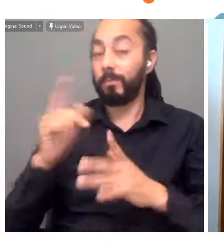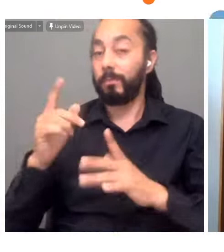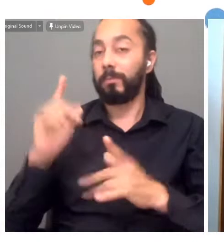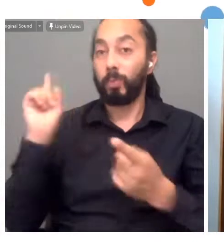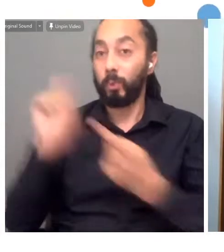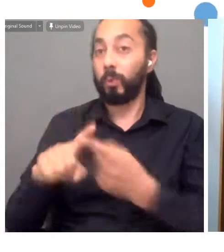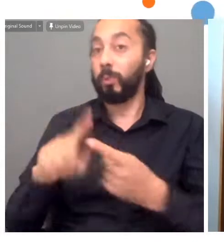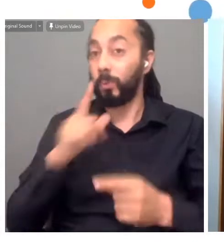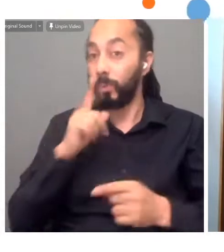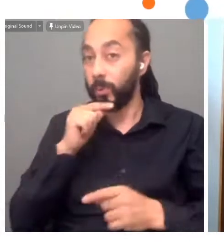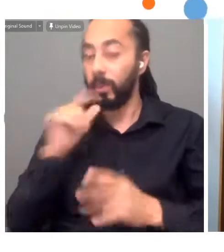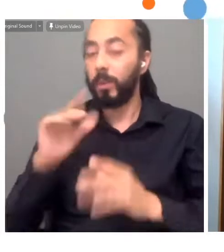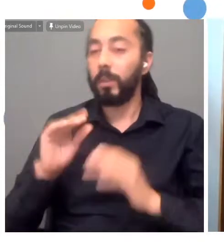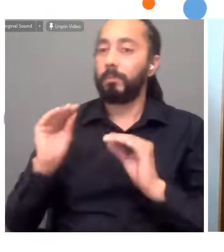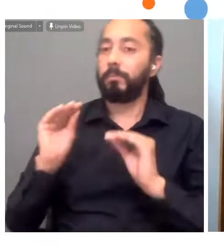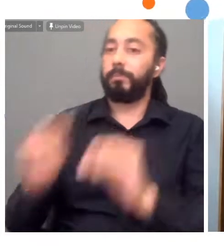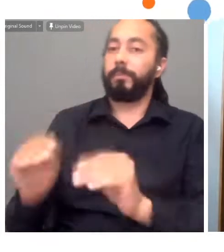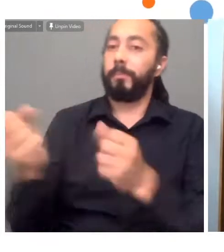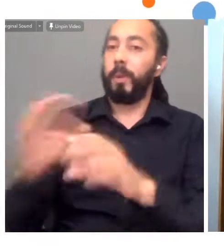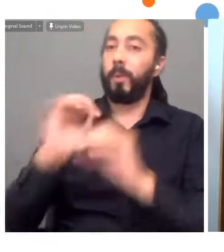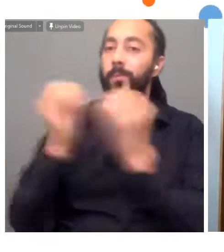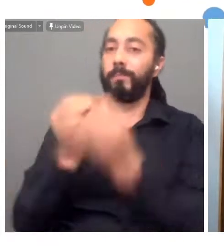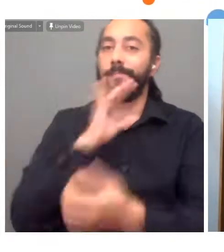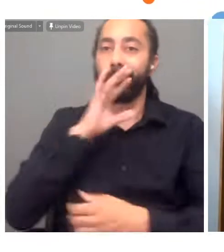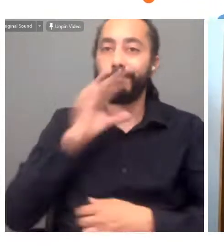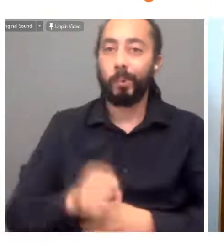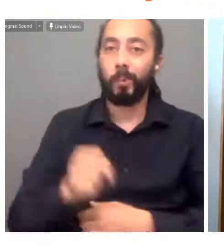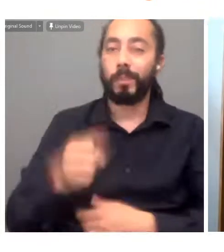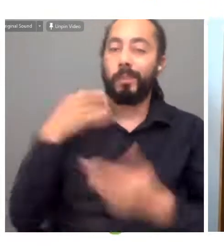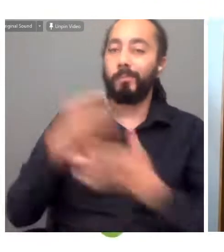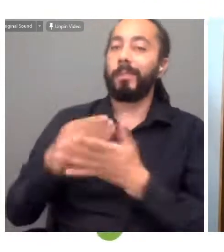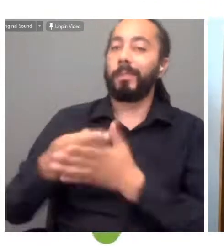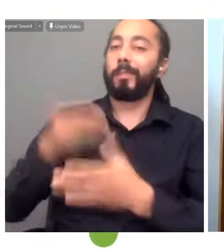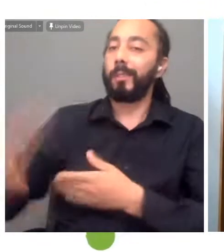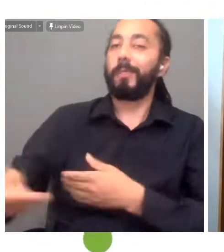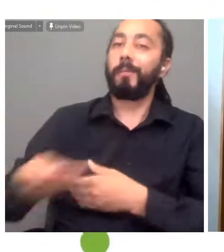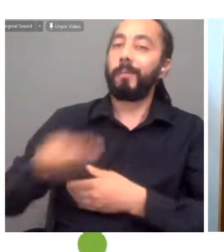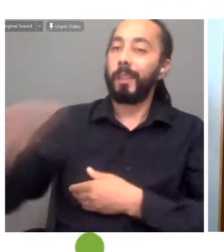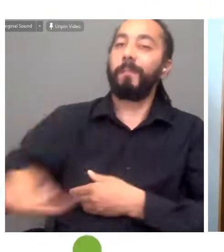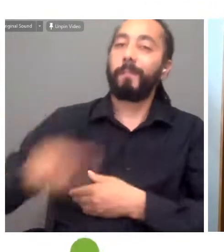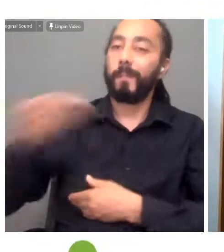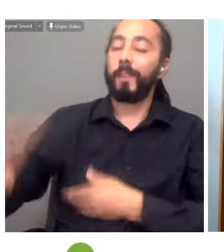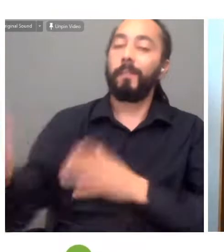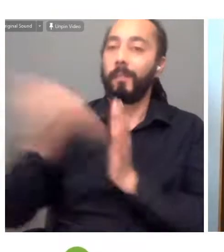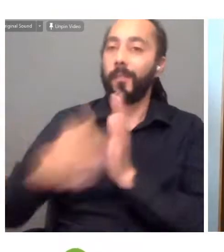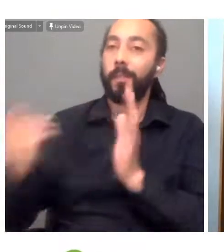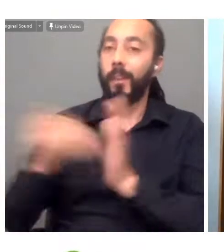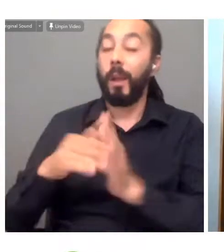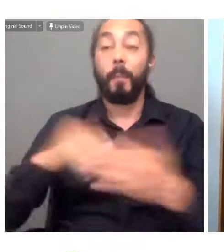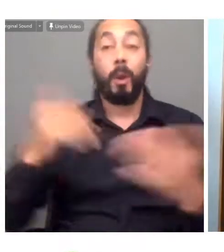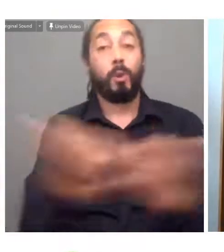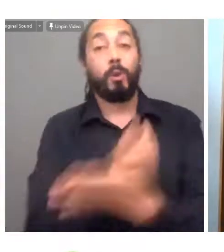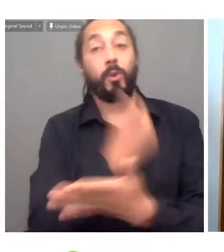for a long time ago. So when new emerging, often indigenous